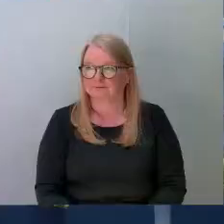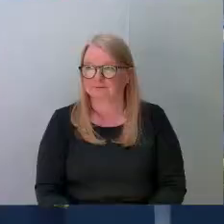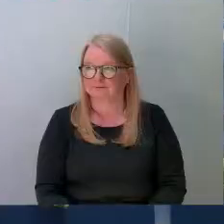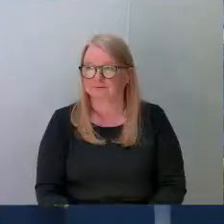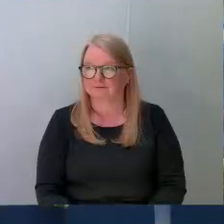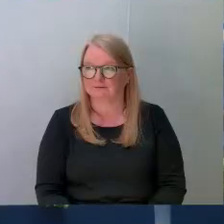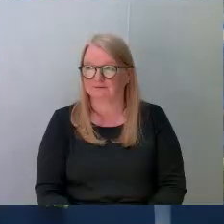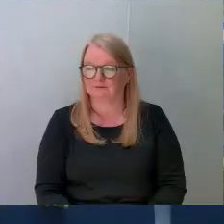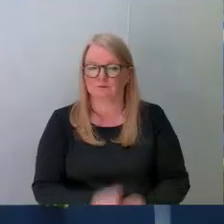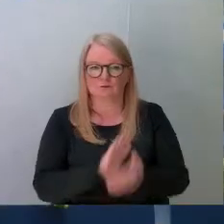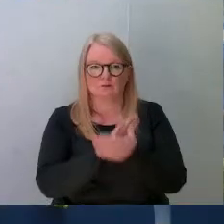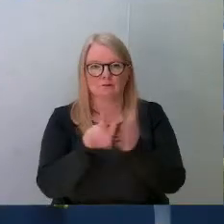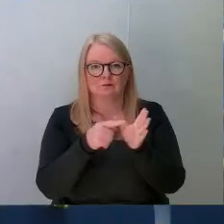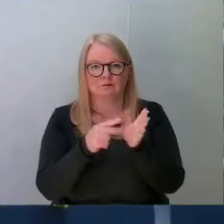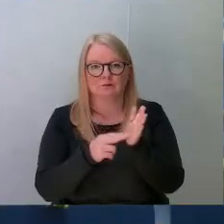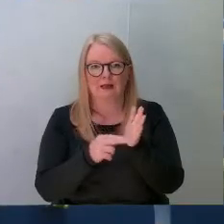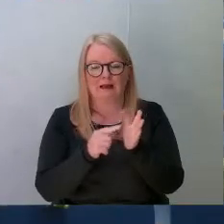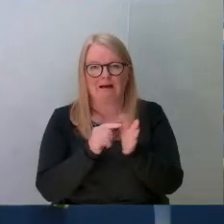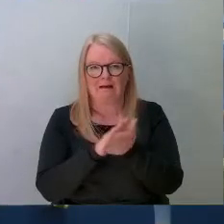Anna Fleming.